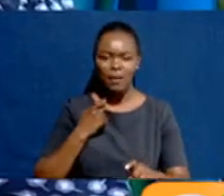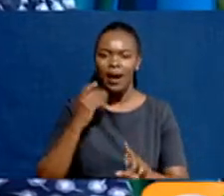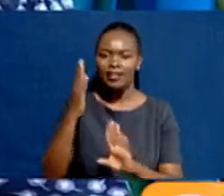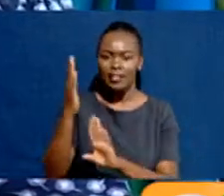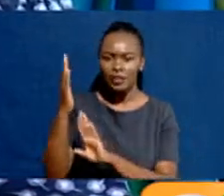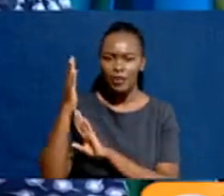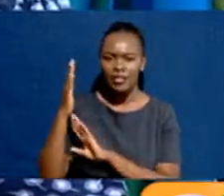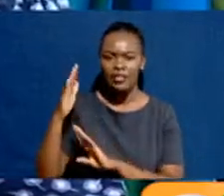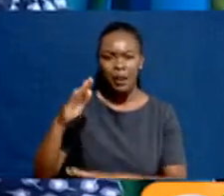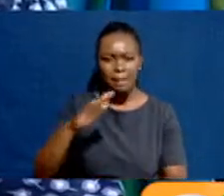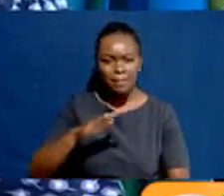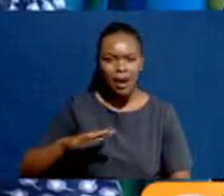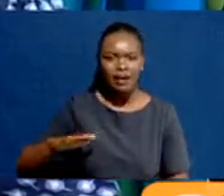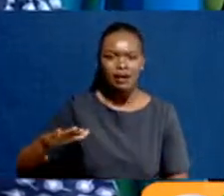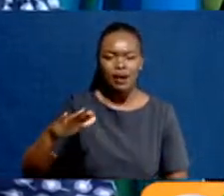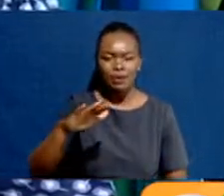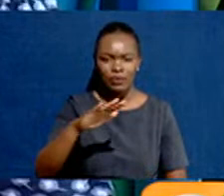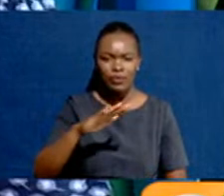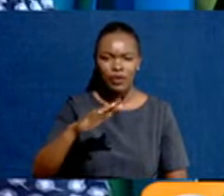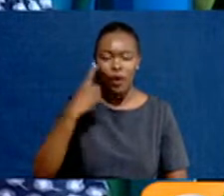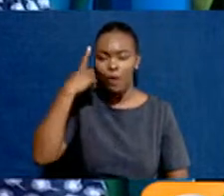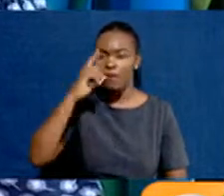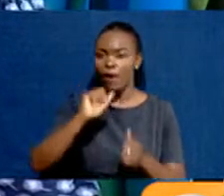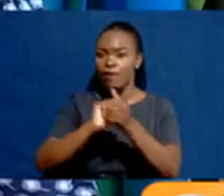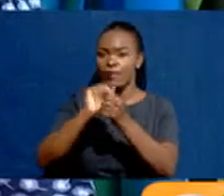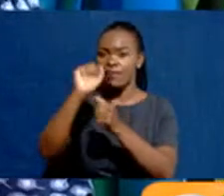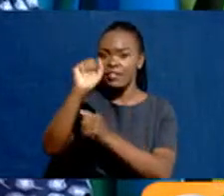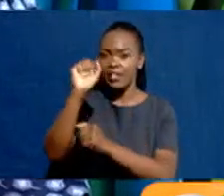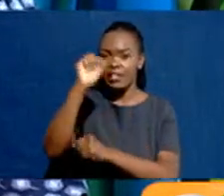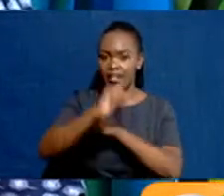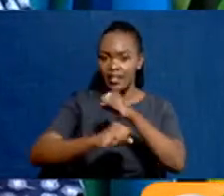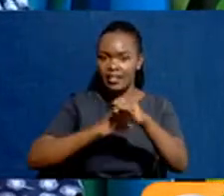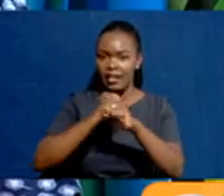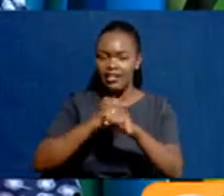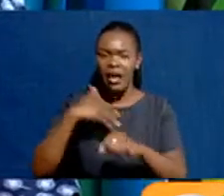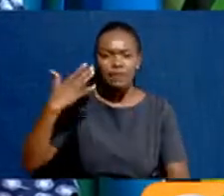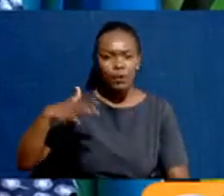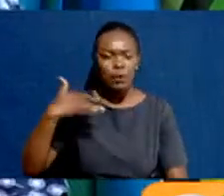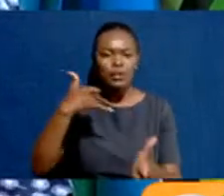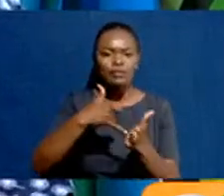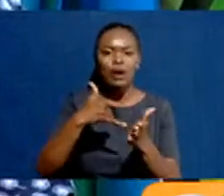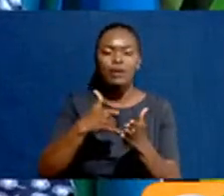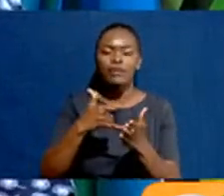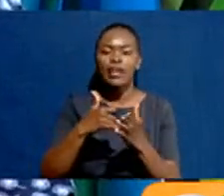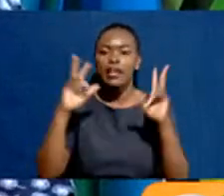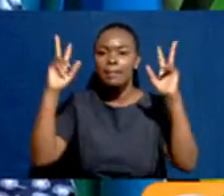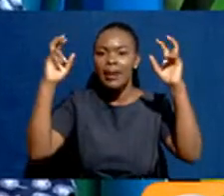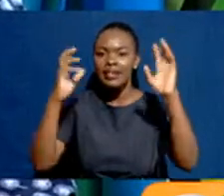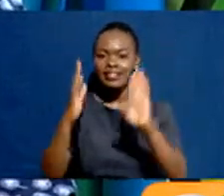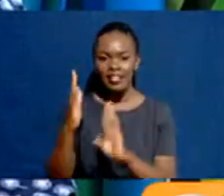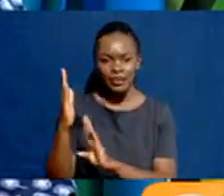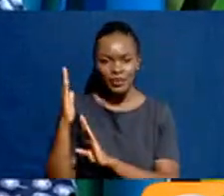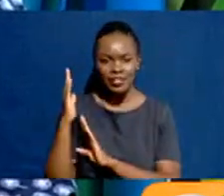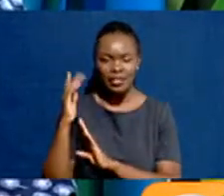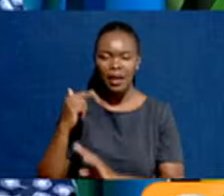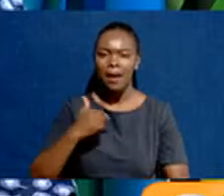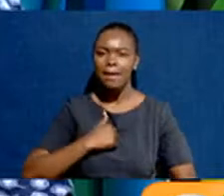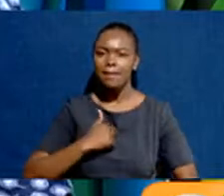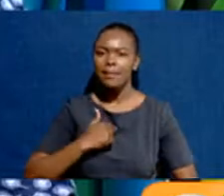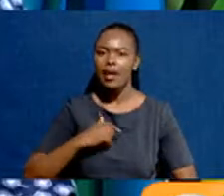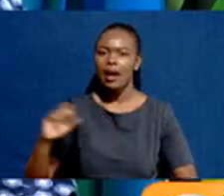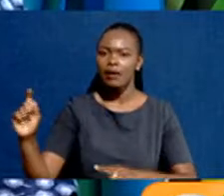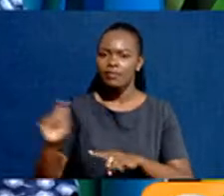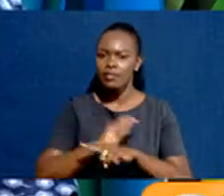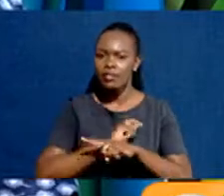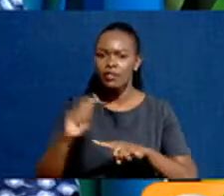I have, for 15 years, been involved in matter security. I am trained. I'm